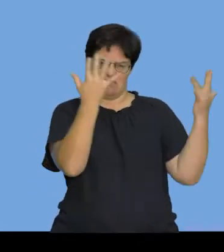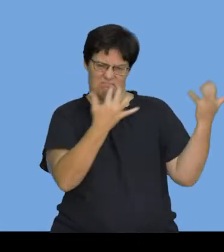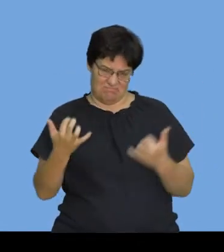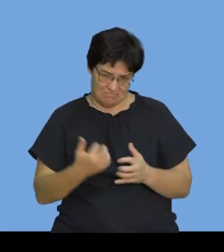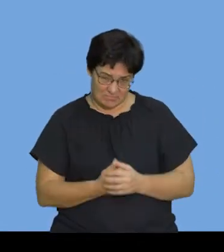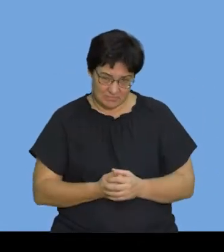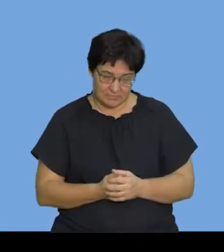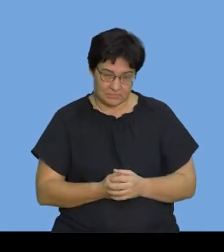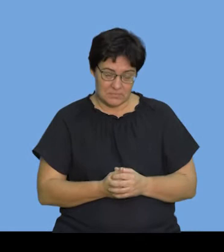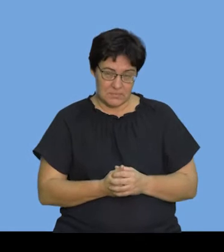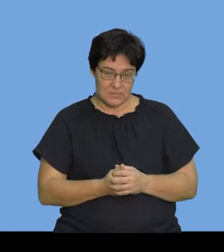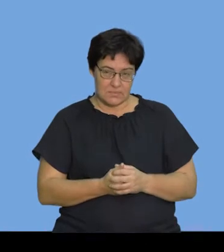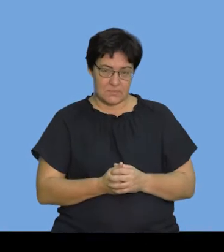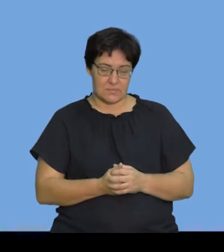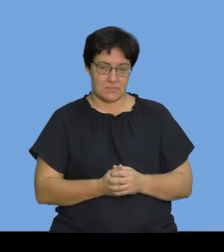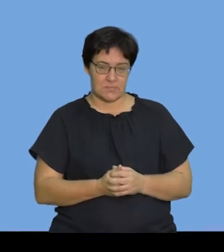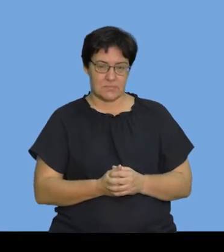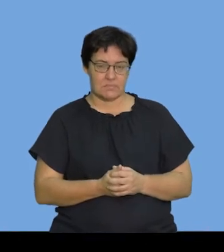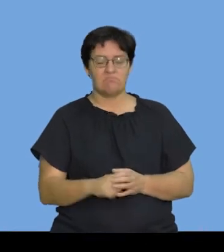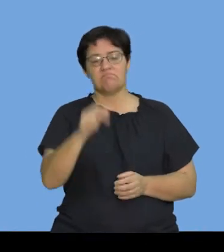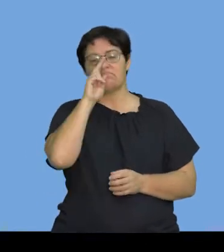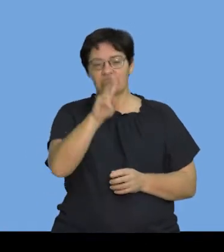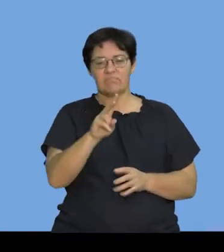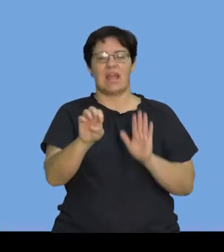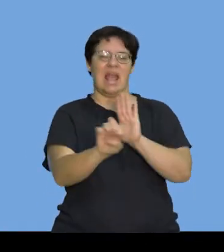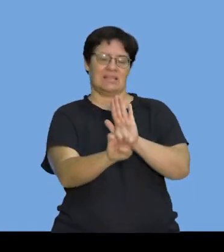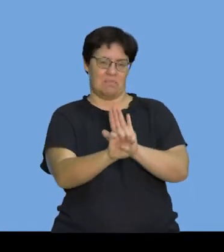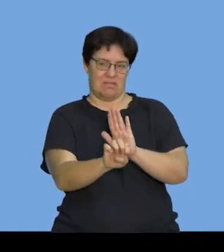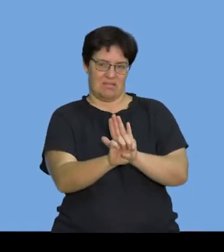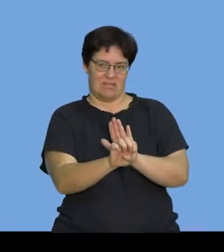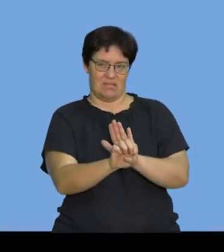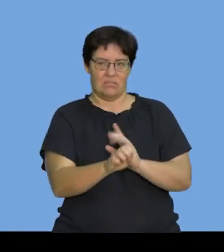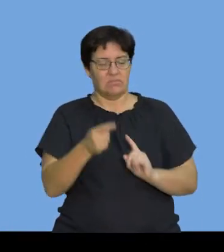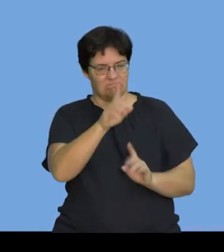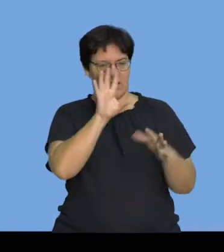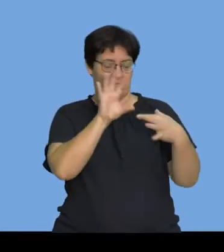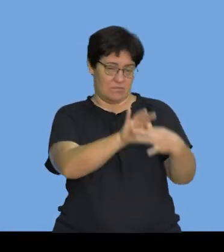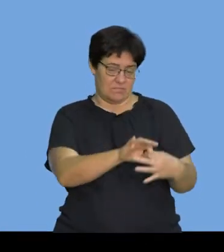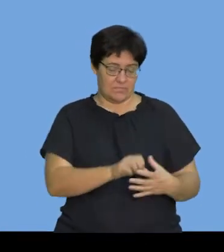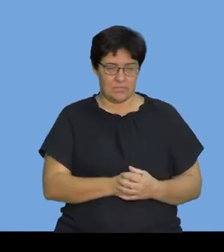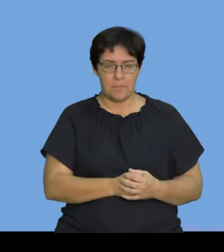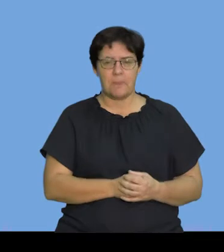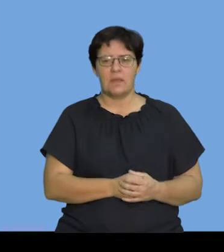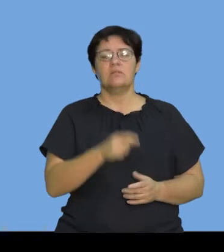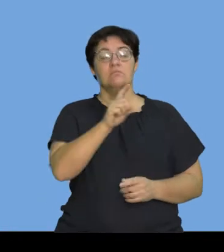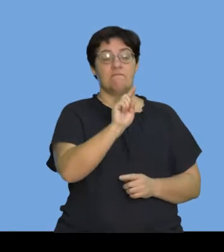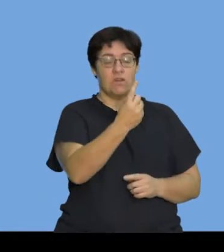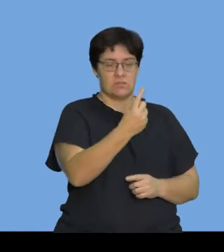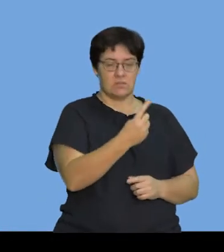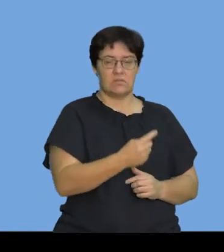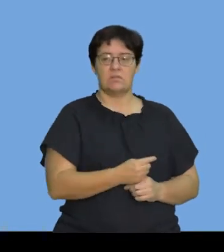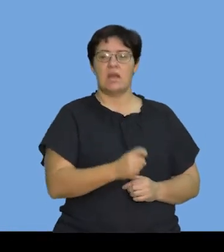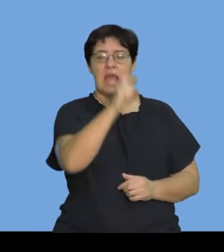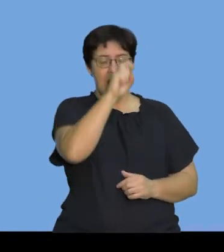forward. Now, let's look at some examples that have to do with this, right? So the first one here, we need to solve for